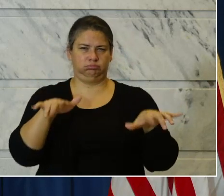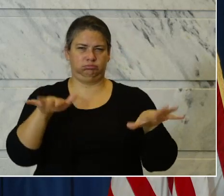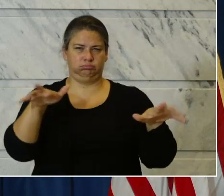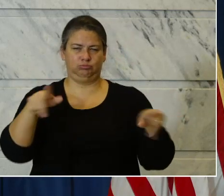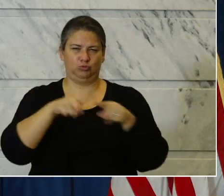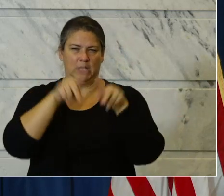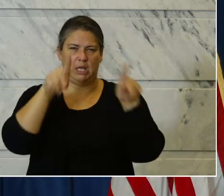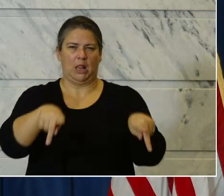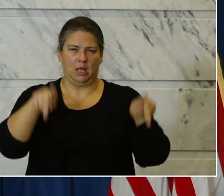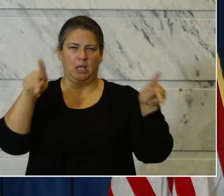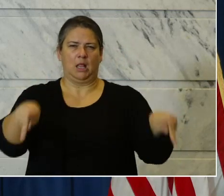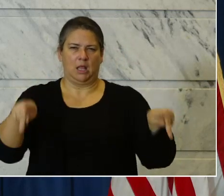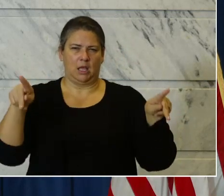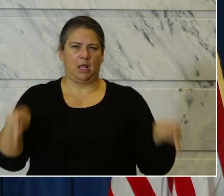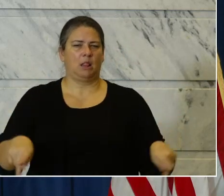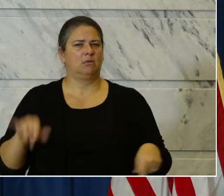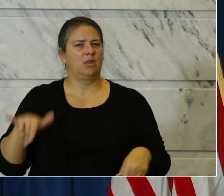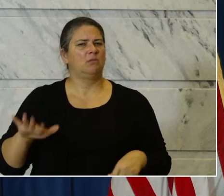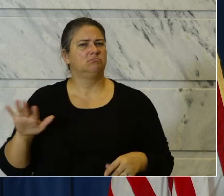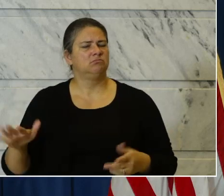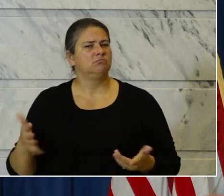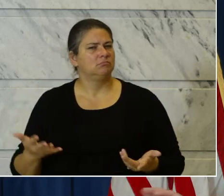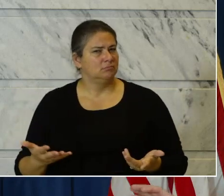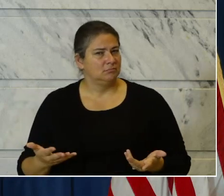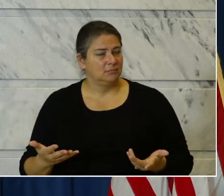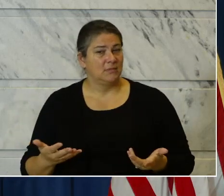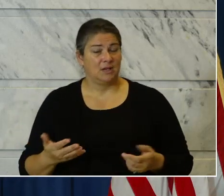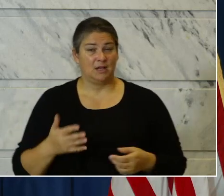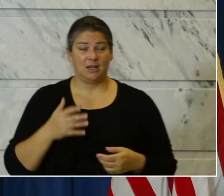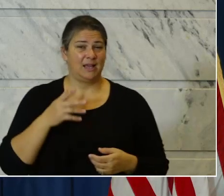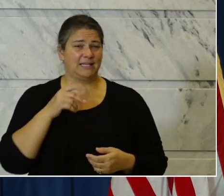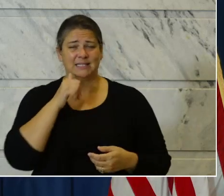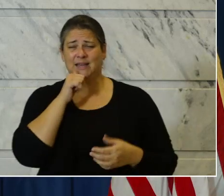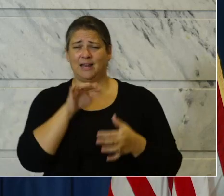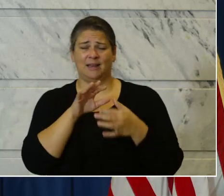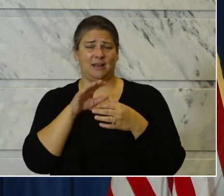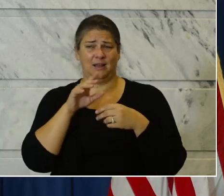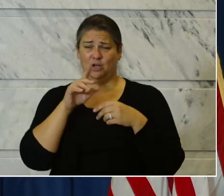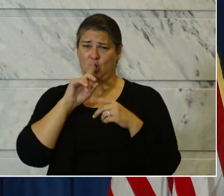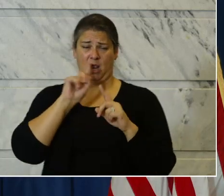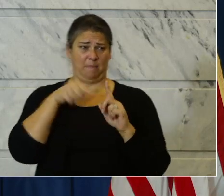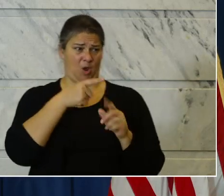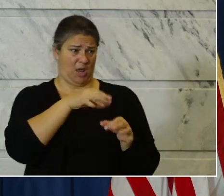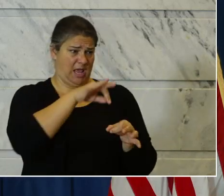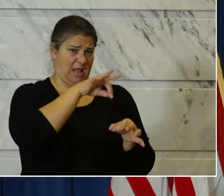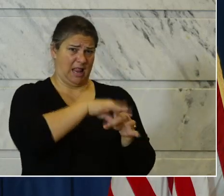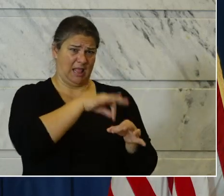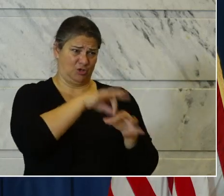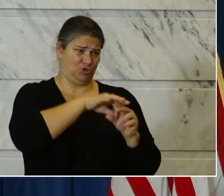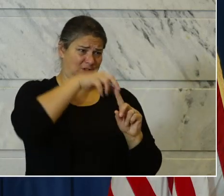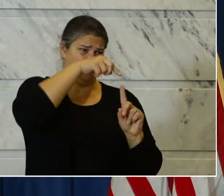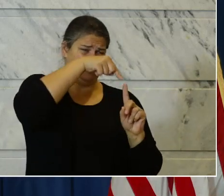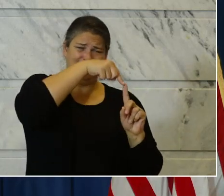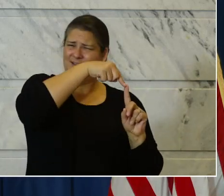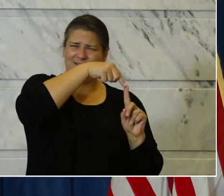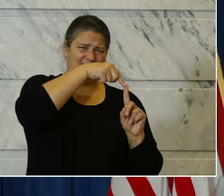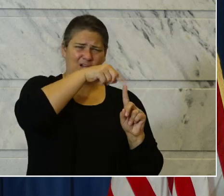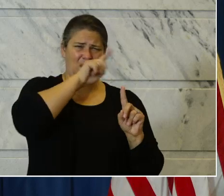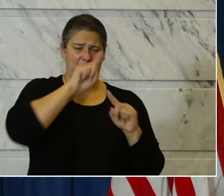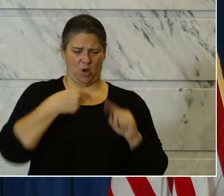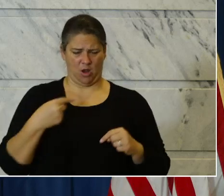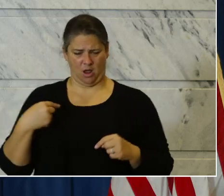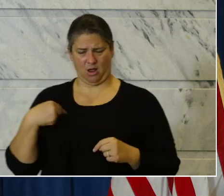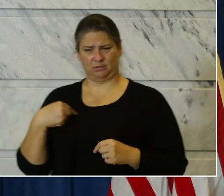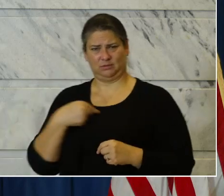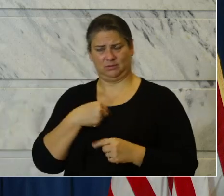kill. This isn't about who's elected, it's about us. And it's about the choices we